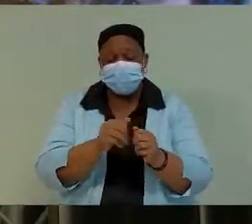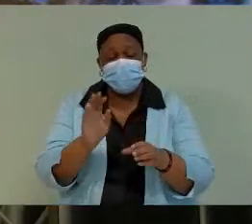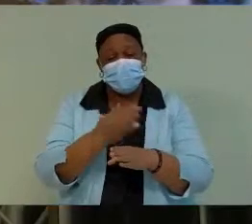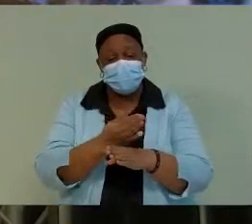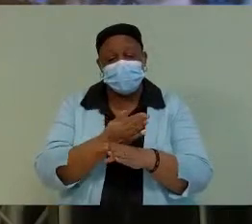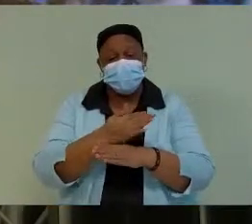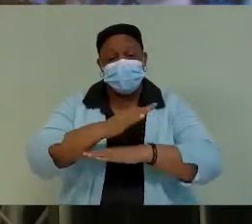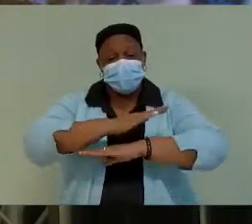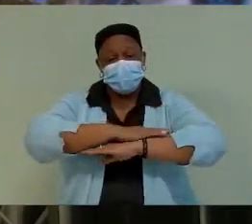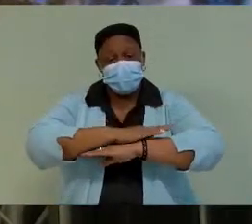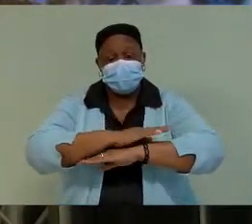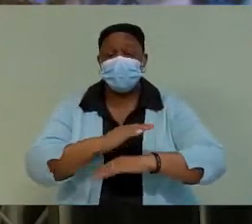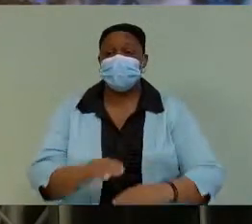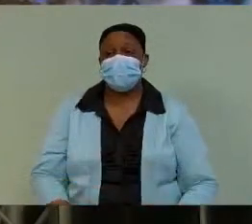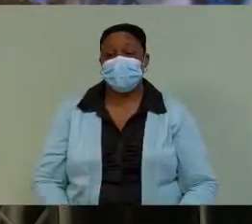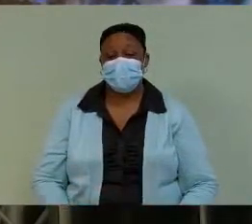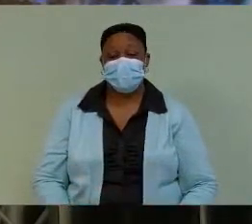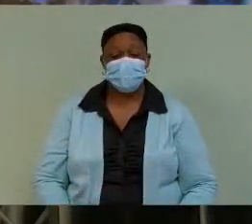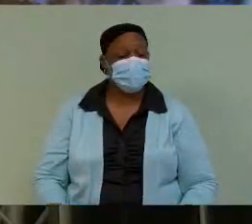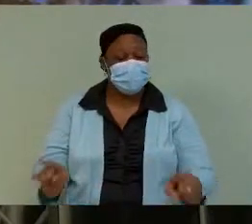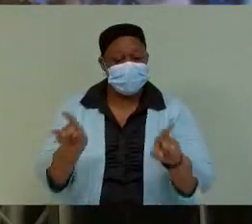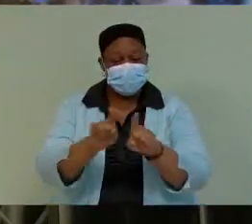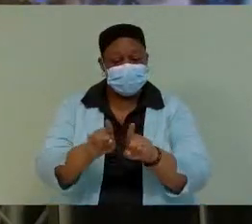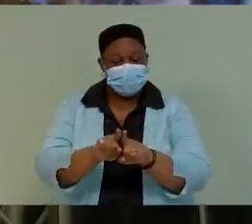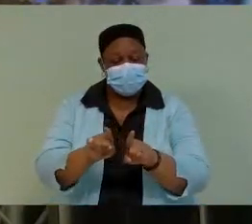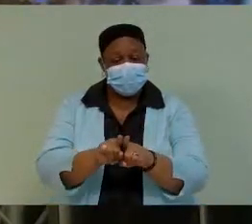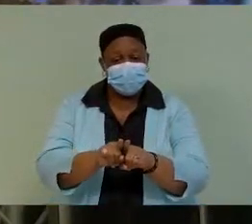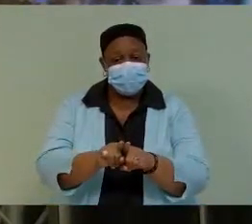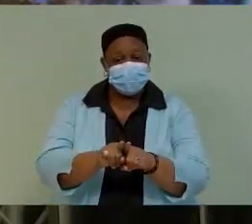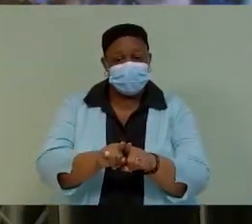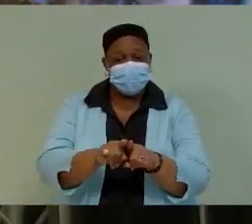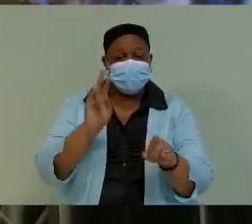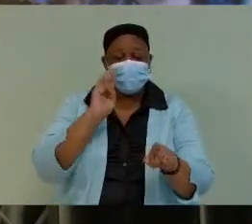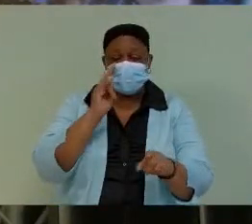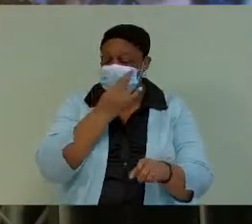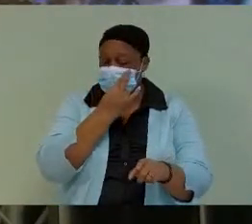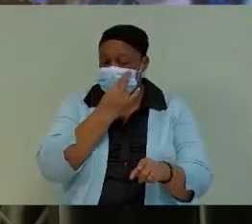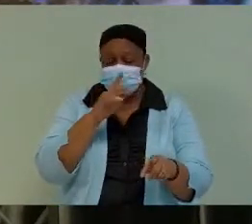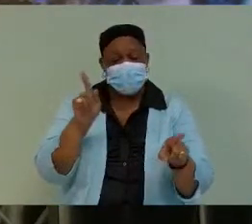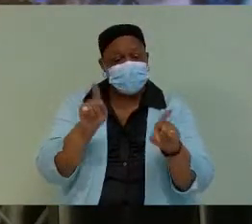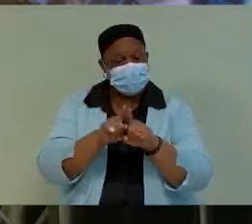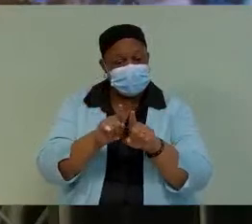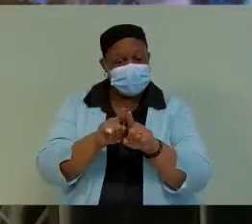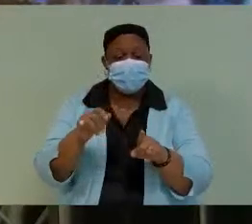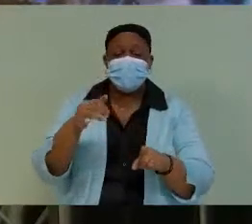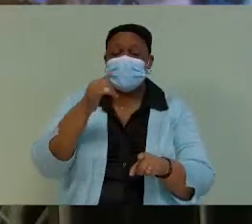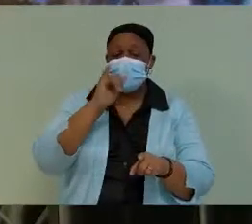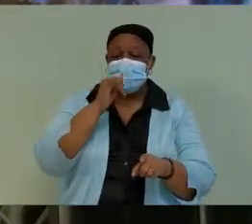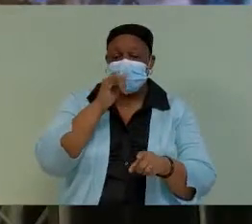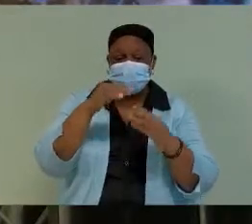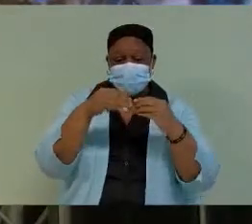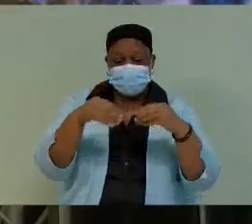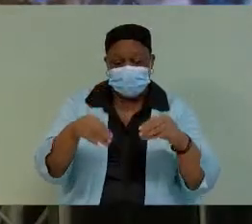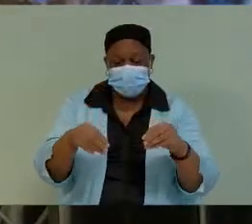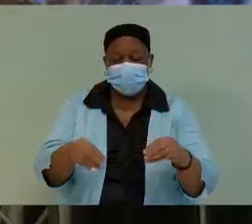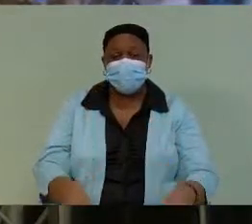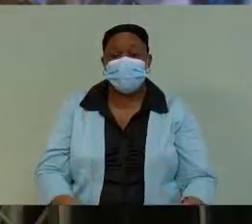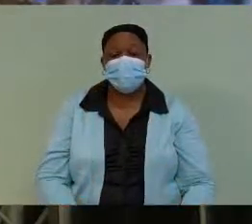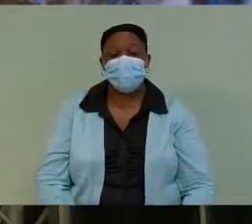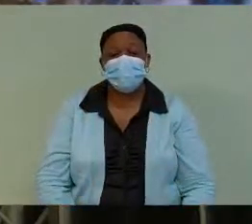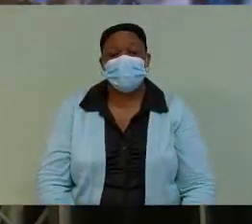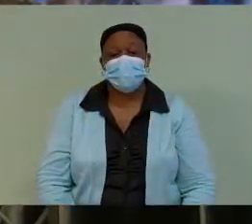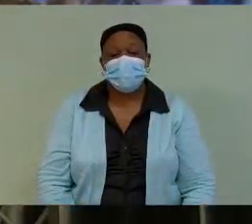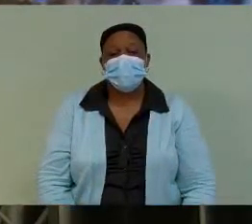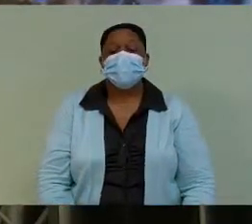table. The spacing between tables at the bar or other seating arrangement shall allow for a minimum of